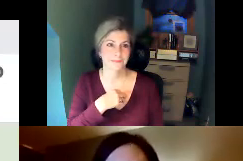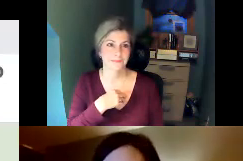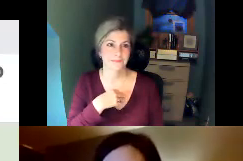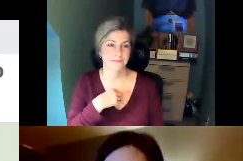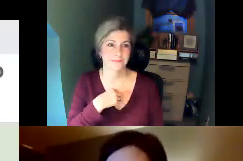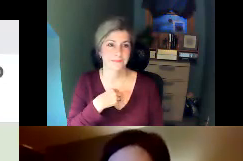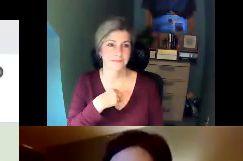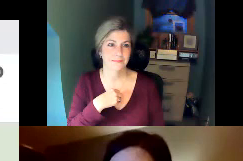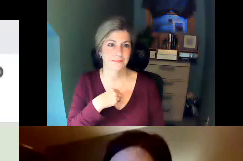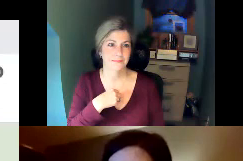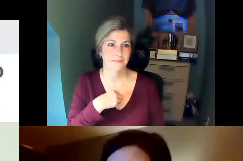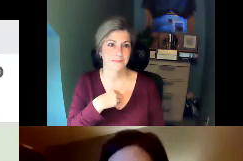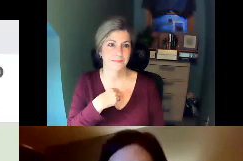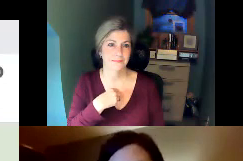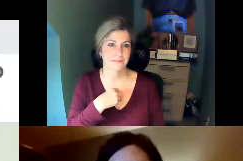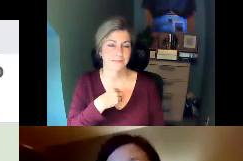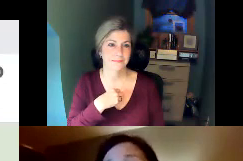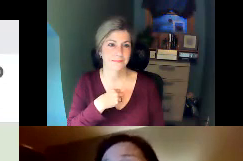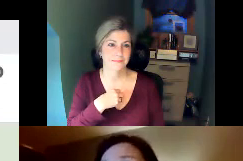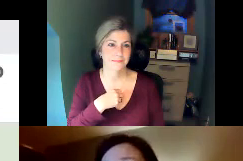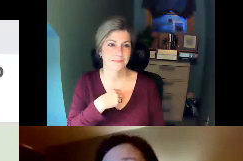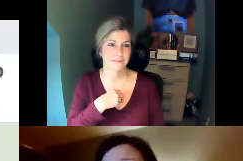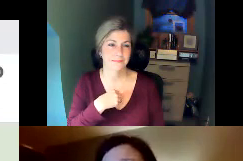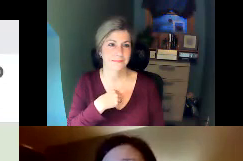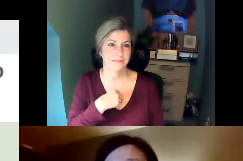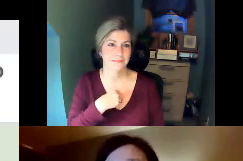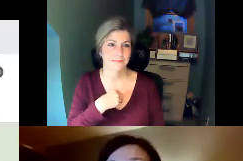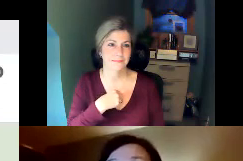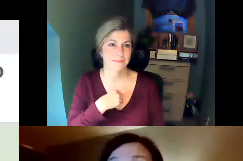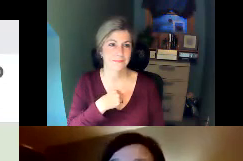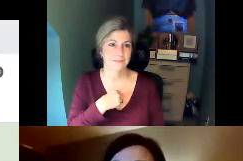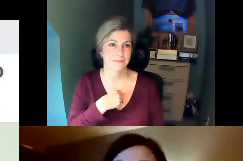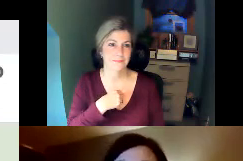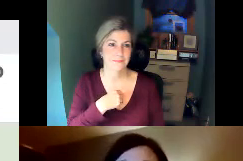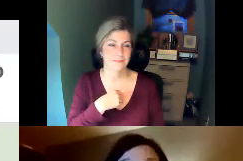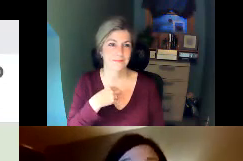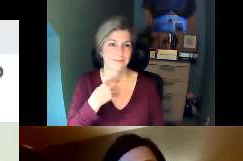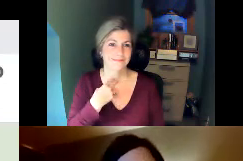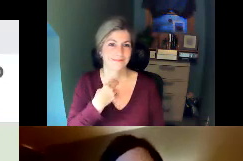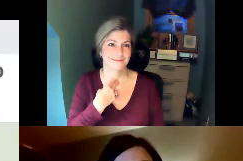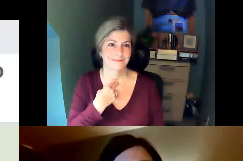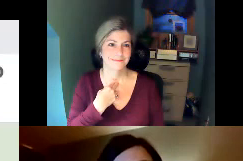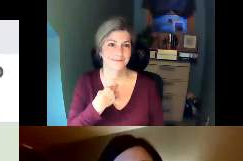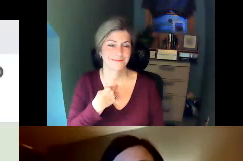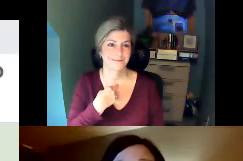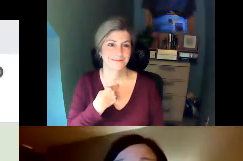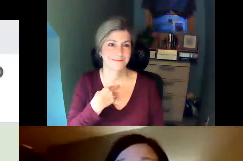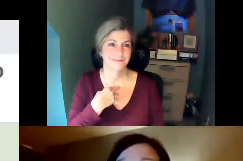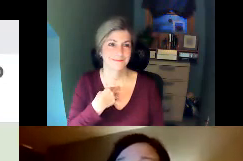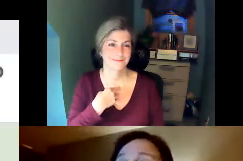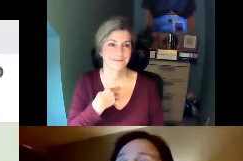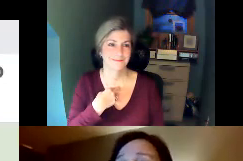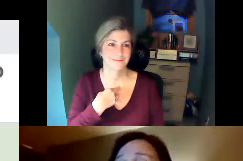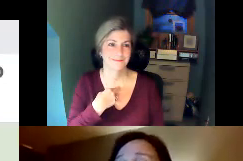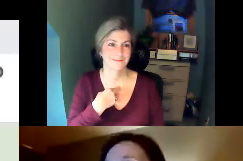to be looking for that email to come. And then one of my last things to point out is just to be patient. It does take time. It takes